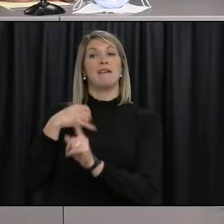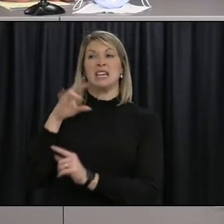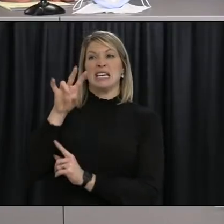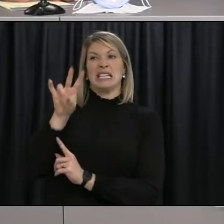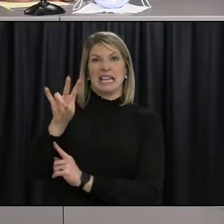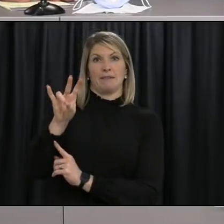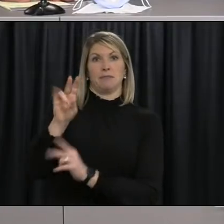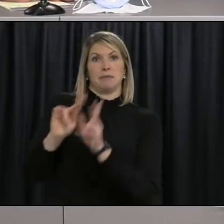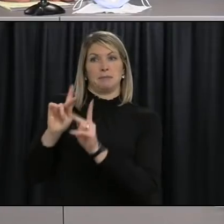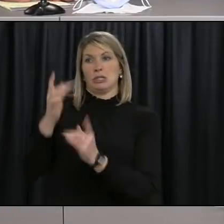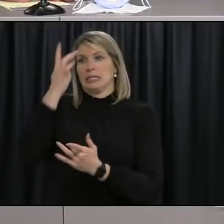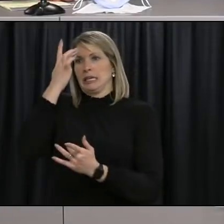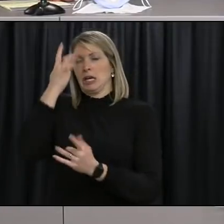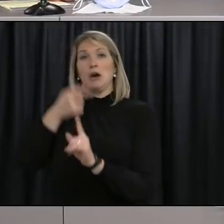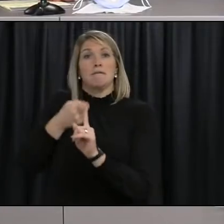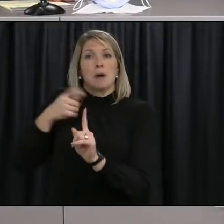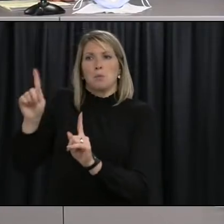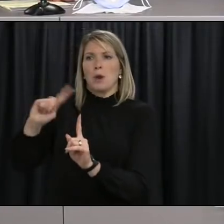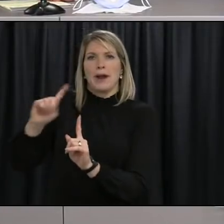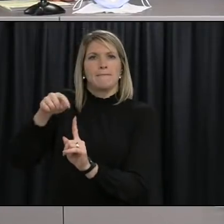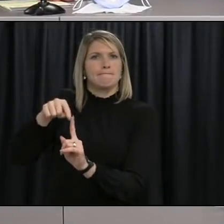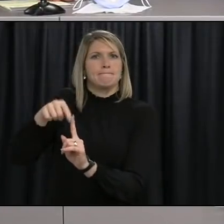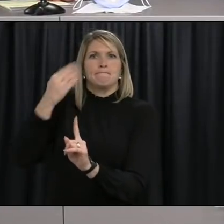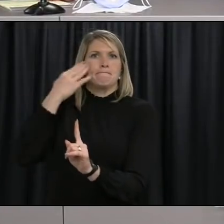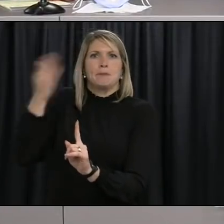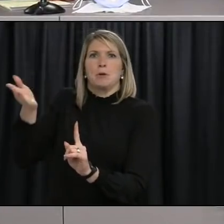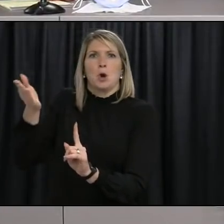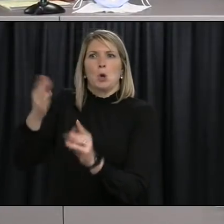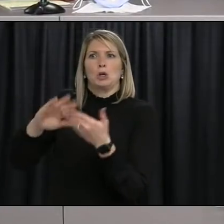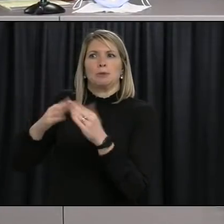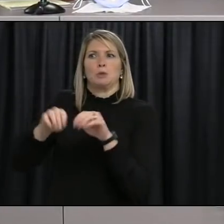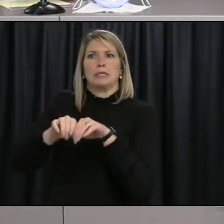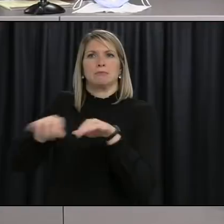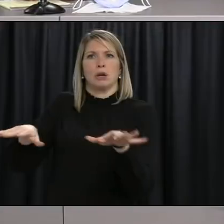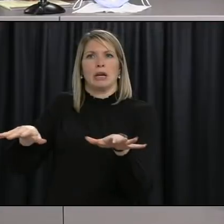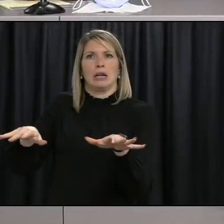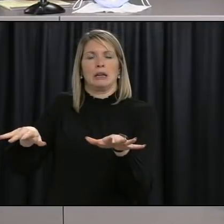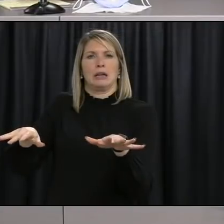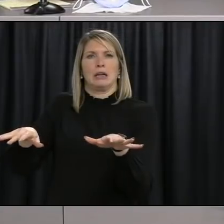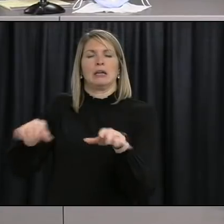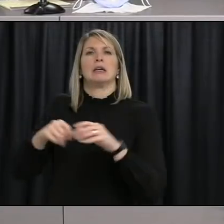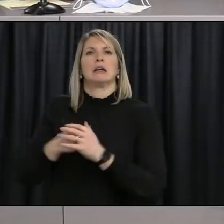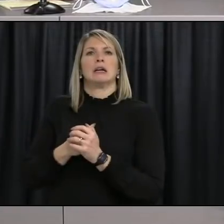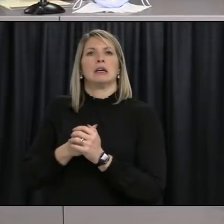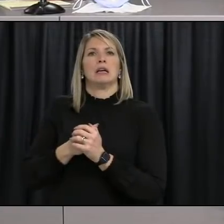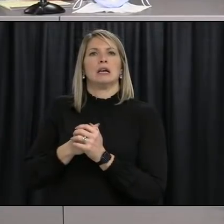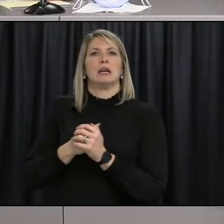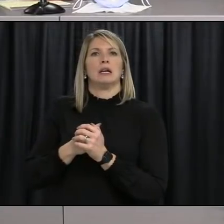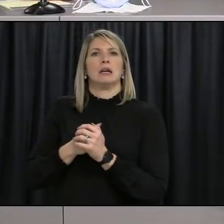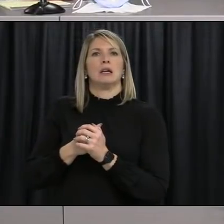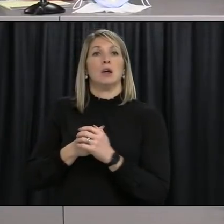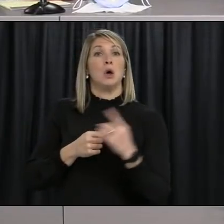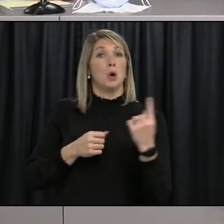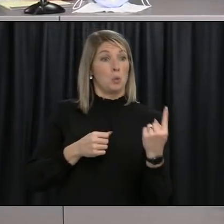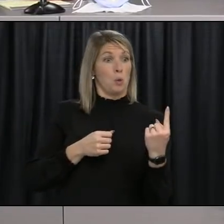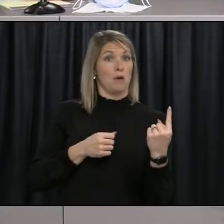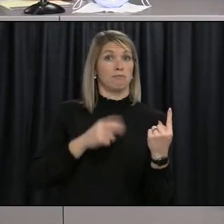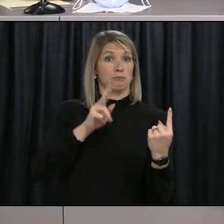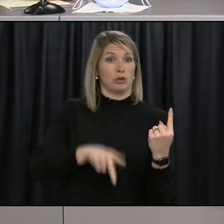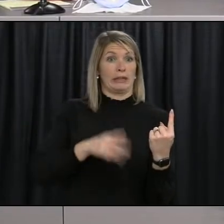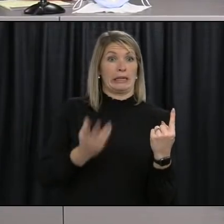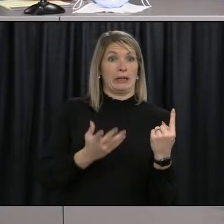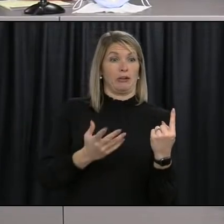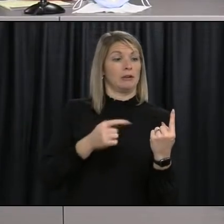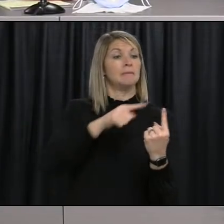cases may be from what they called local transmission. We have a case, I think, correct me if I'm wrong, where we don't know the source of the